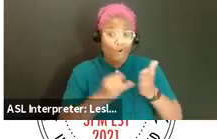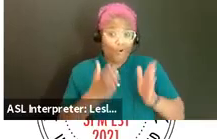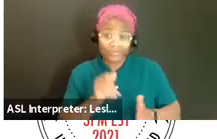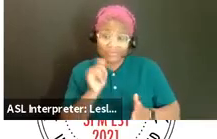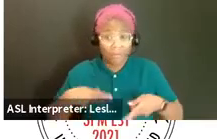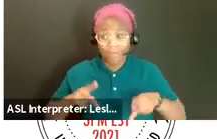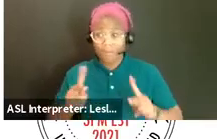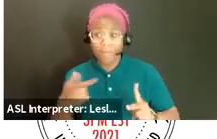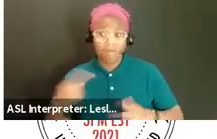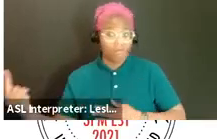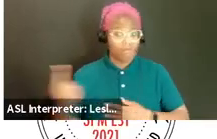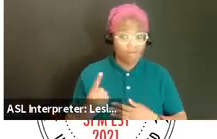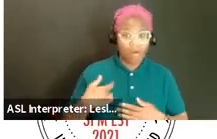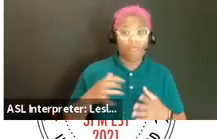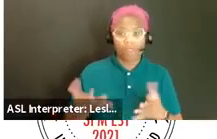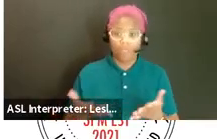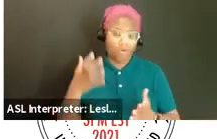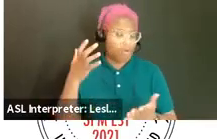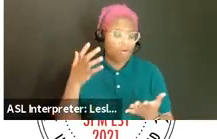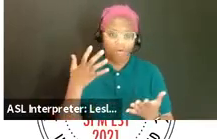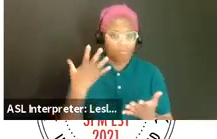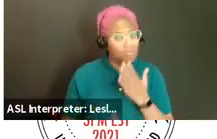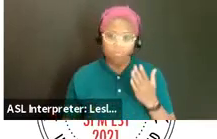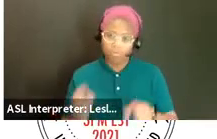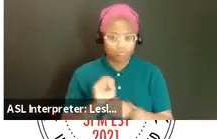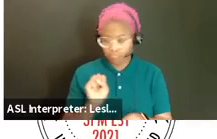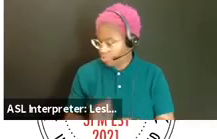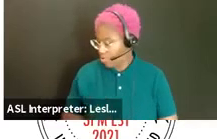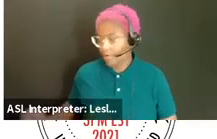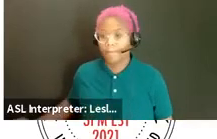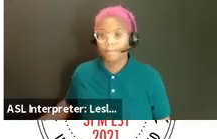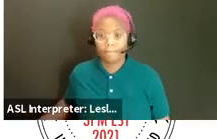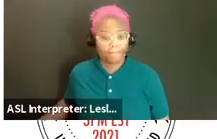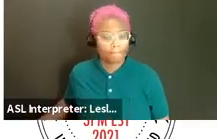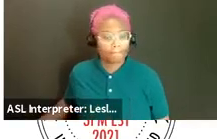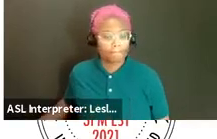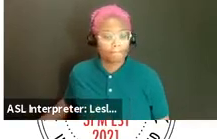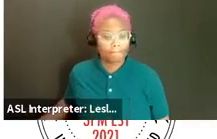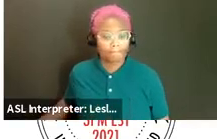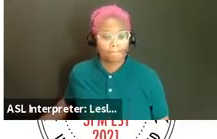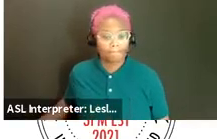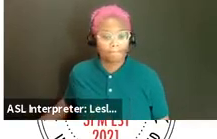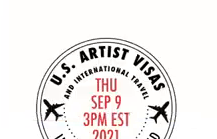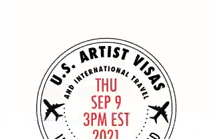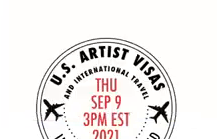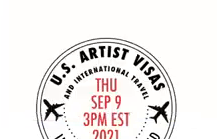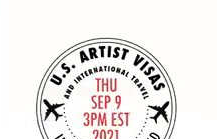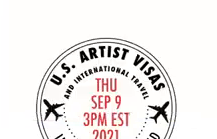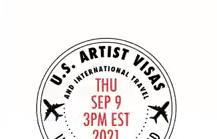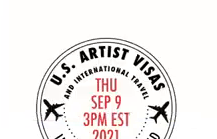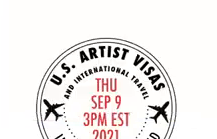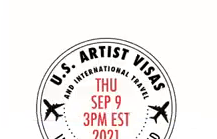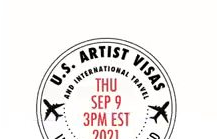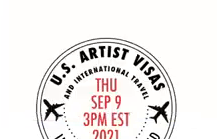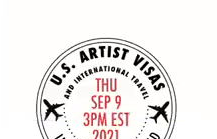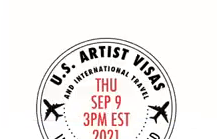night of a show. All of them will lose work for that night and for the day of prep before. Like basically break it down like this. There's a hotel that the